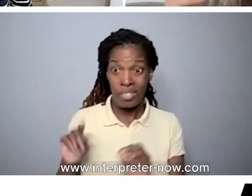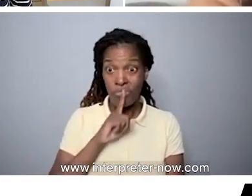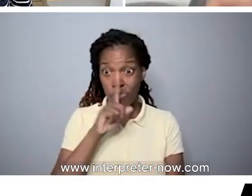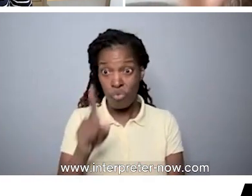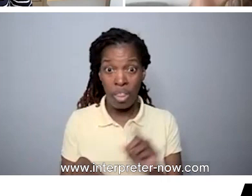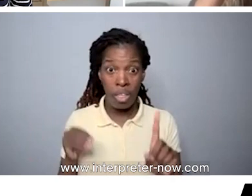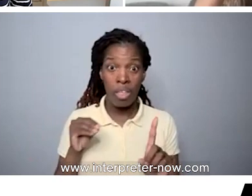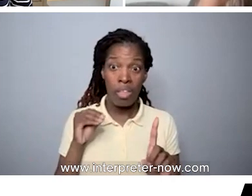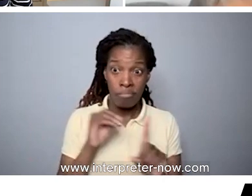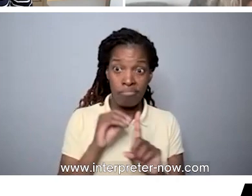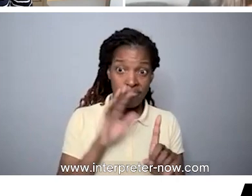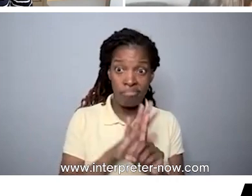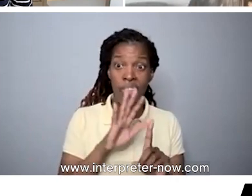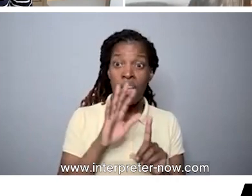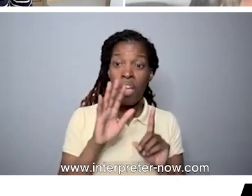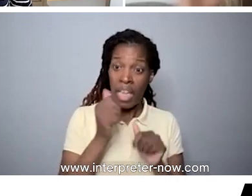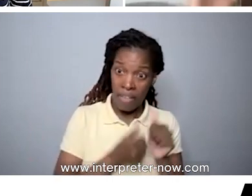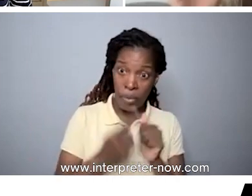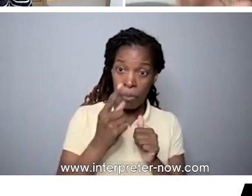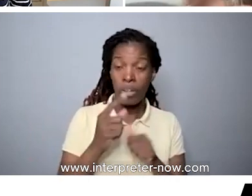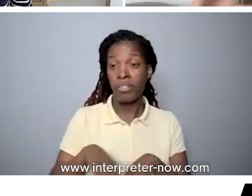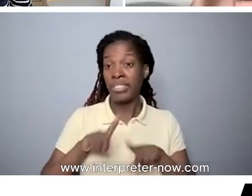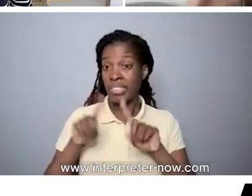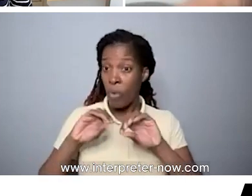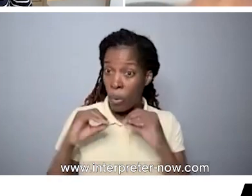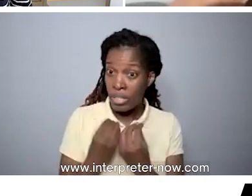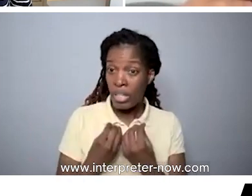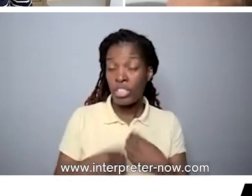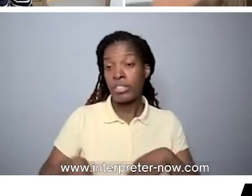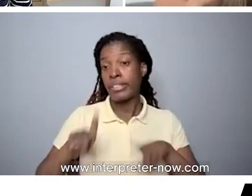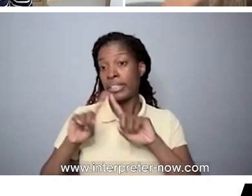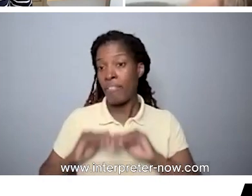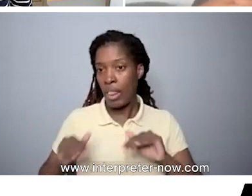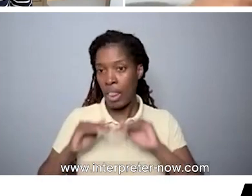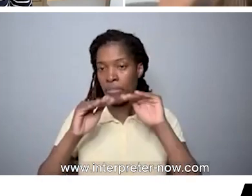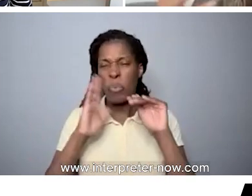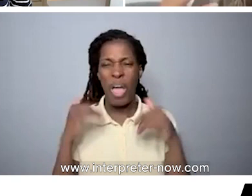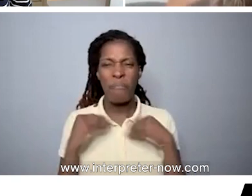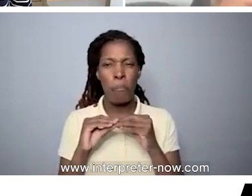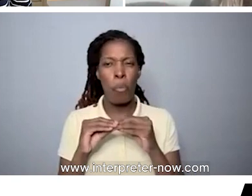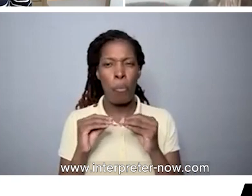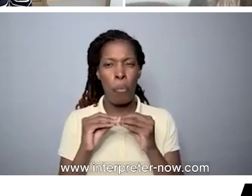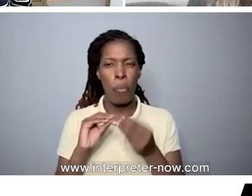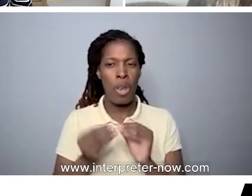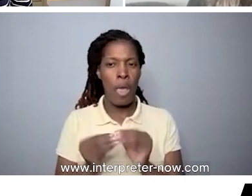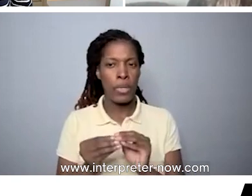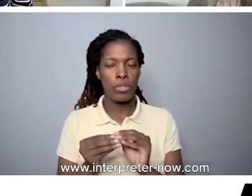all the levels. And I have some more stats when we get into it that can talk about like what that, how it manifests, what the repercussions